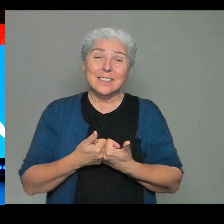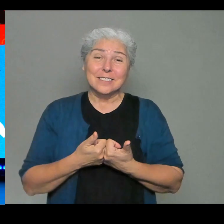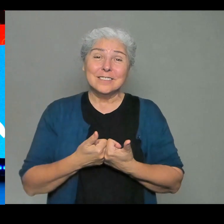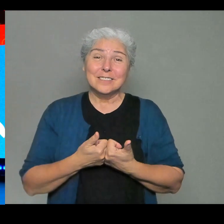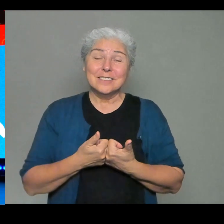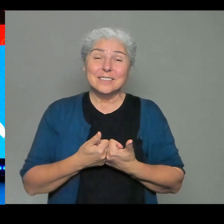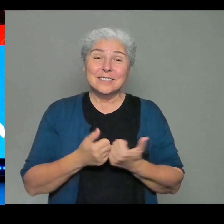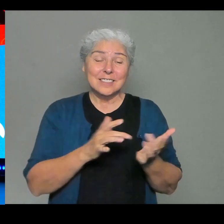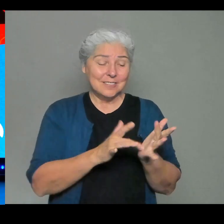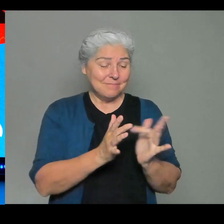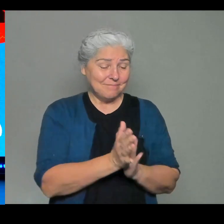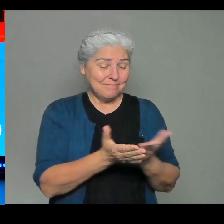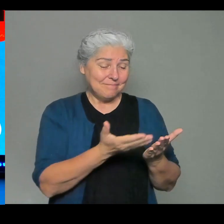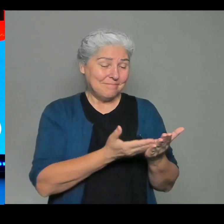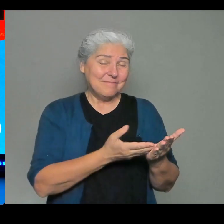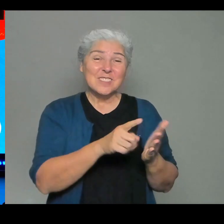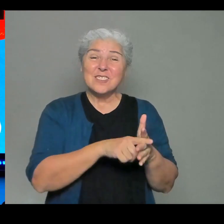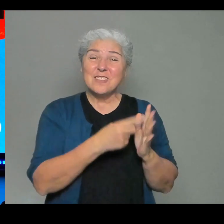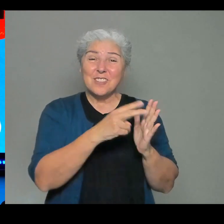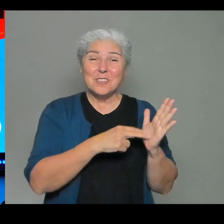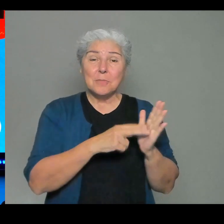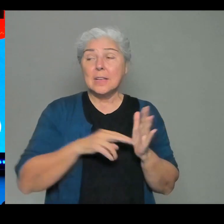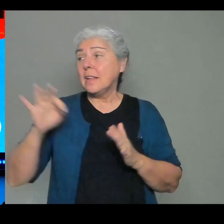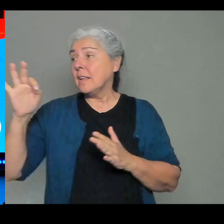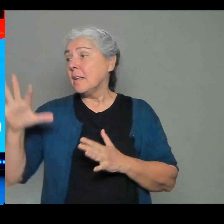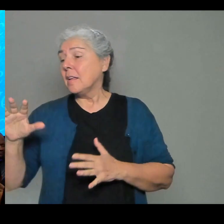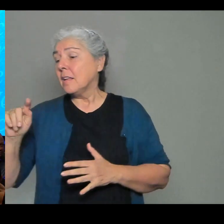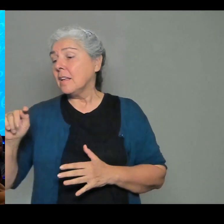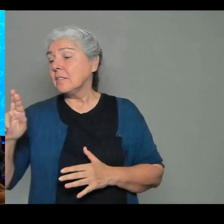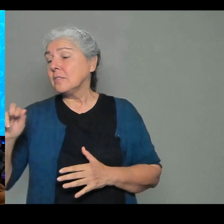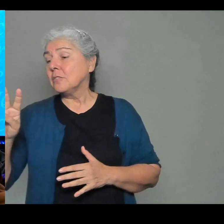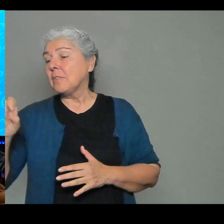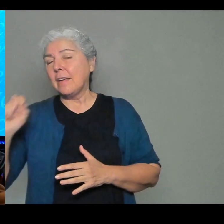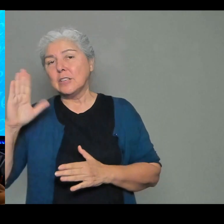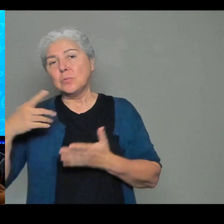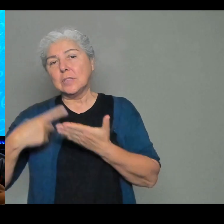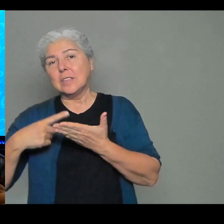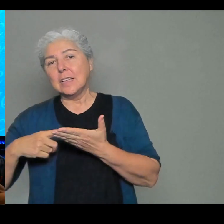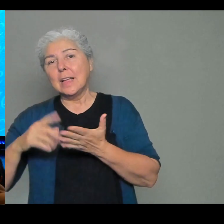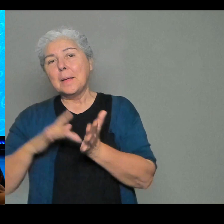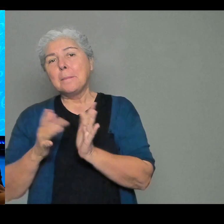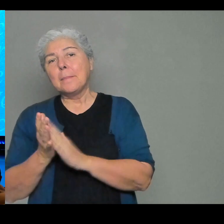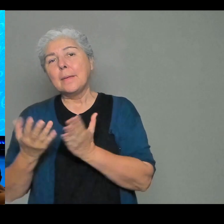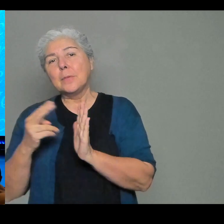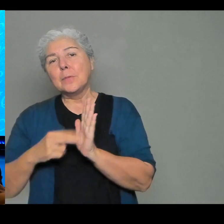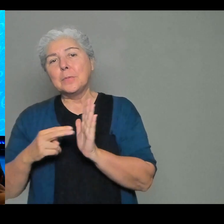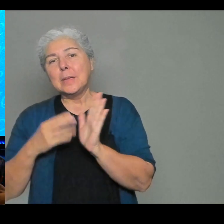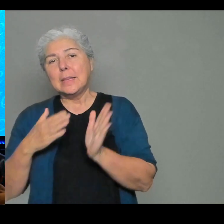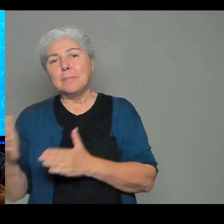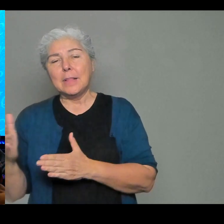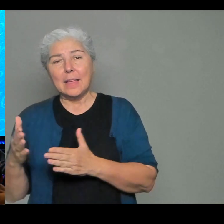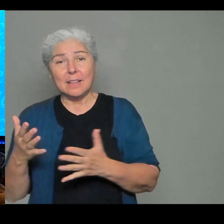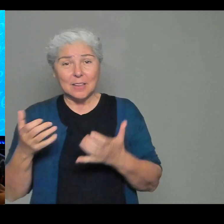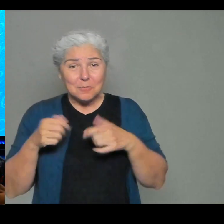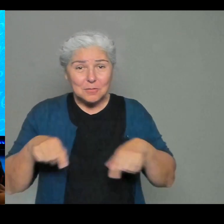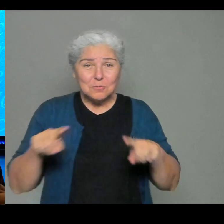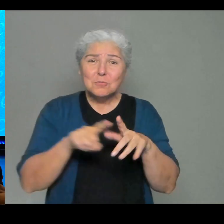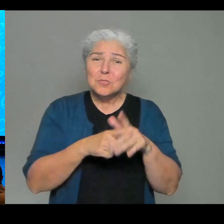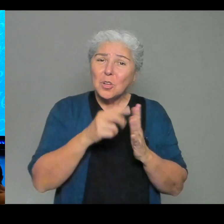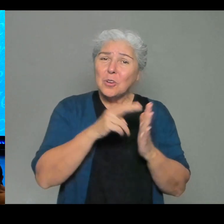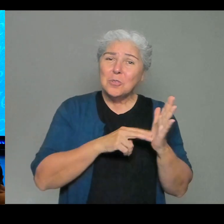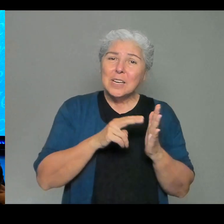challenge all of y'all. Start reading the Bible. Pastor Travis is going to talk to you about a Bible reading plan. Start reading the Bible